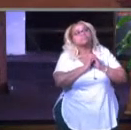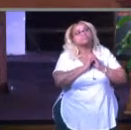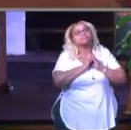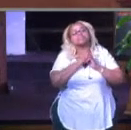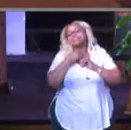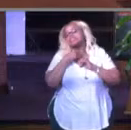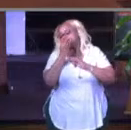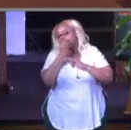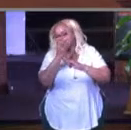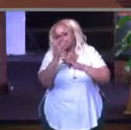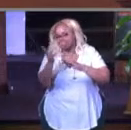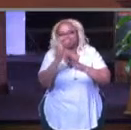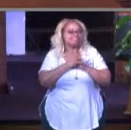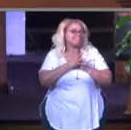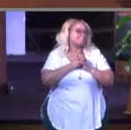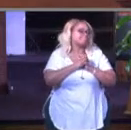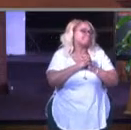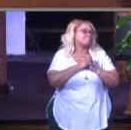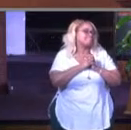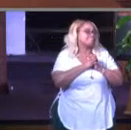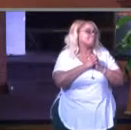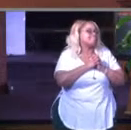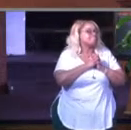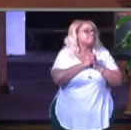And let me just say this.